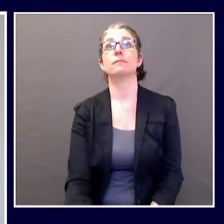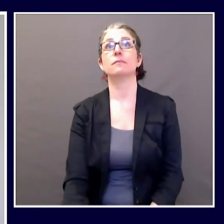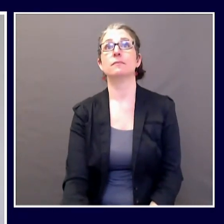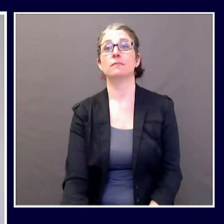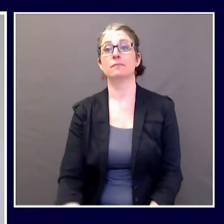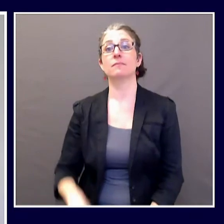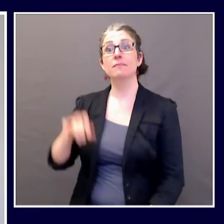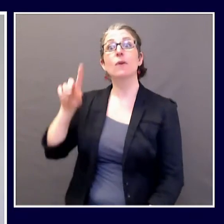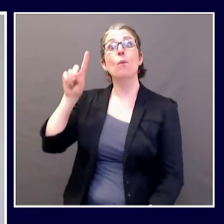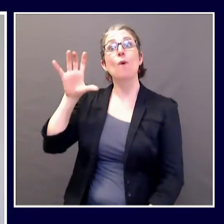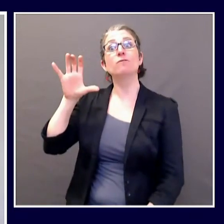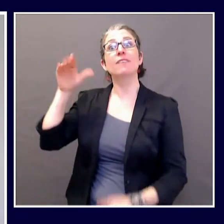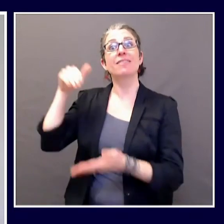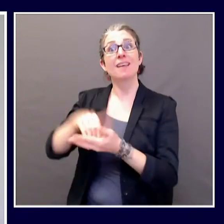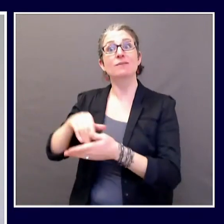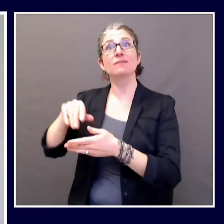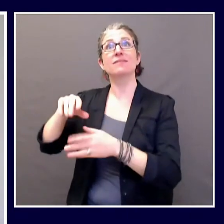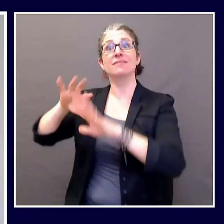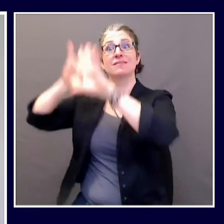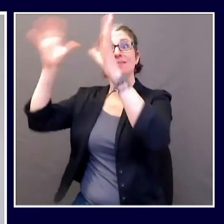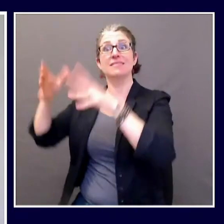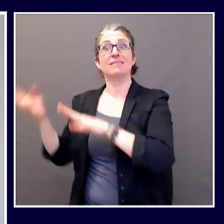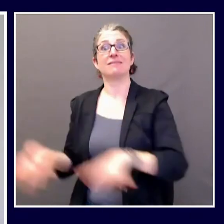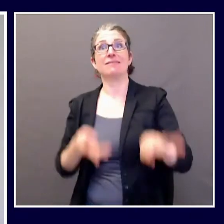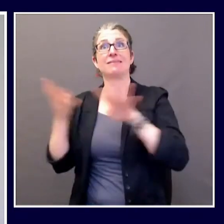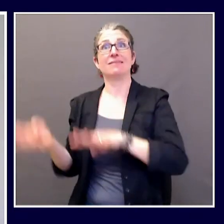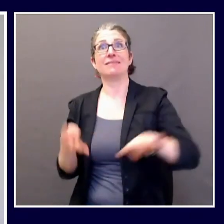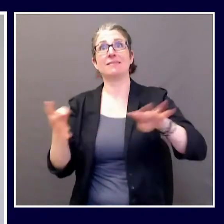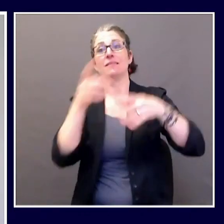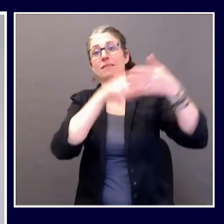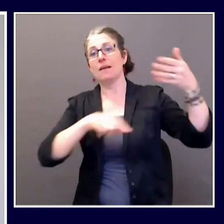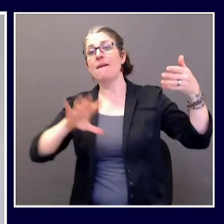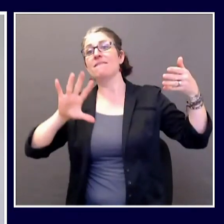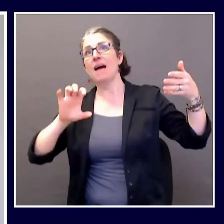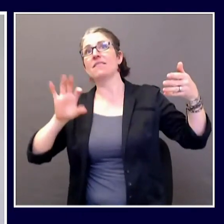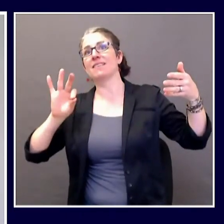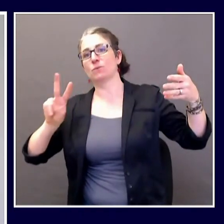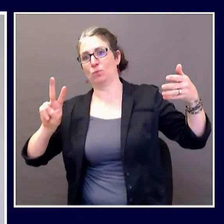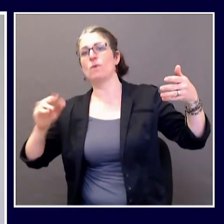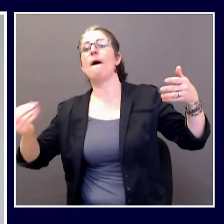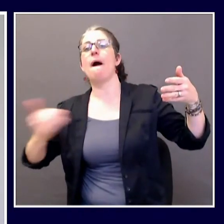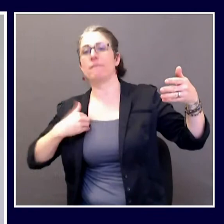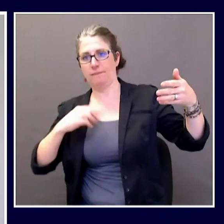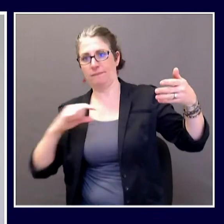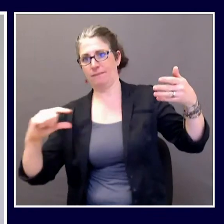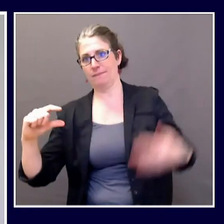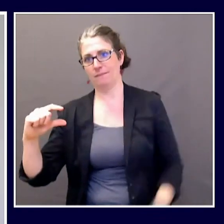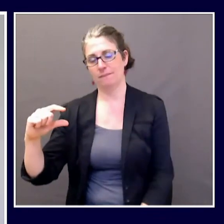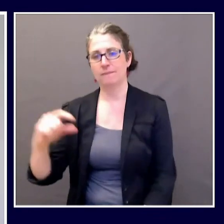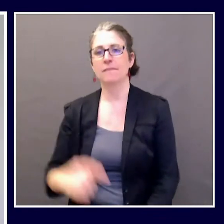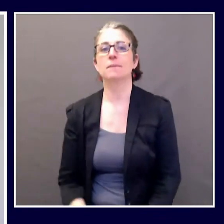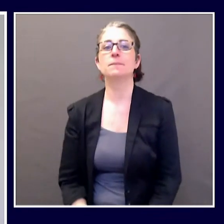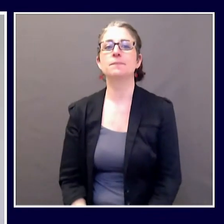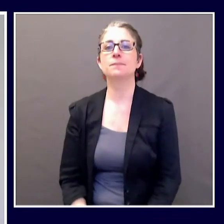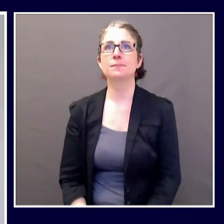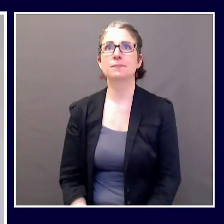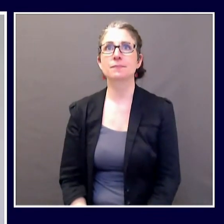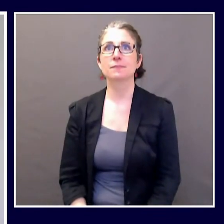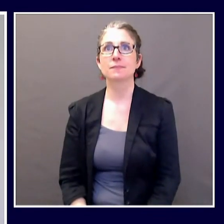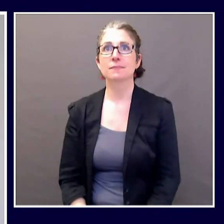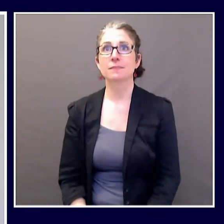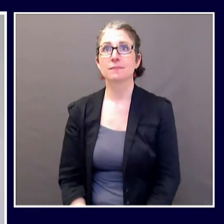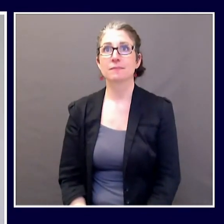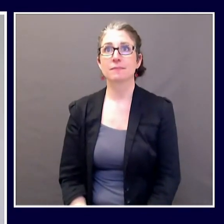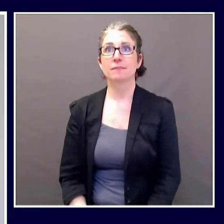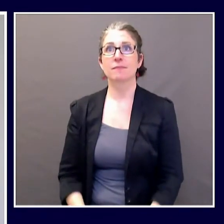at 592 tests for every 100,000 people. Similarly, our antigen positivity